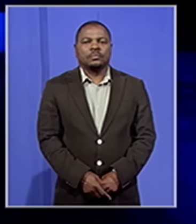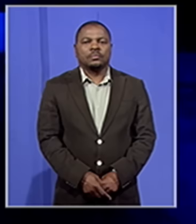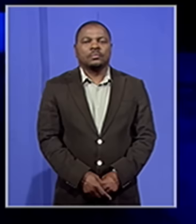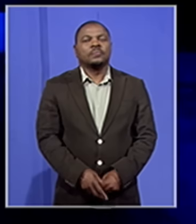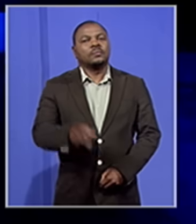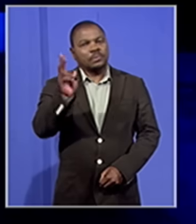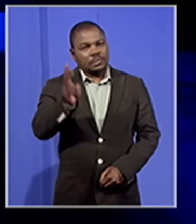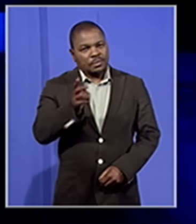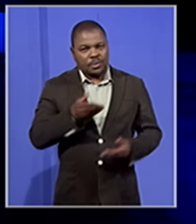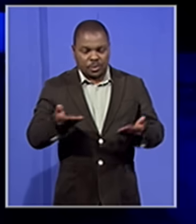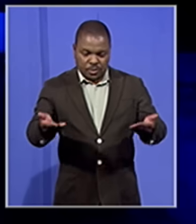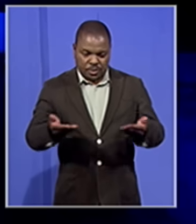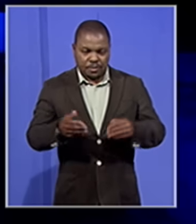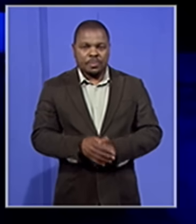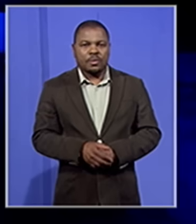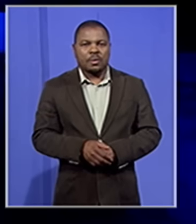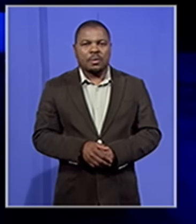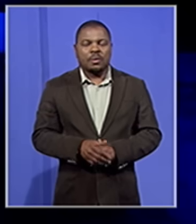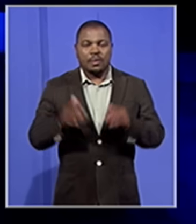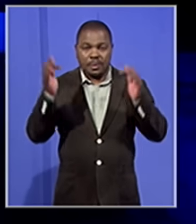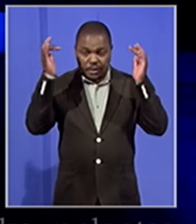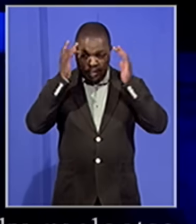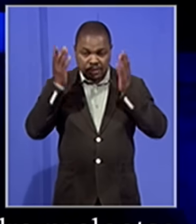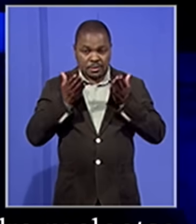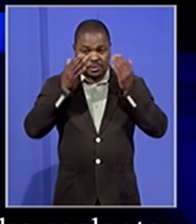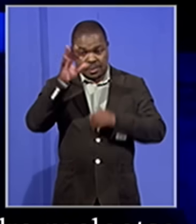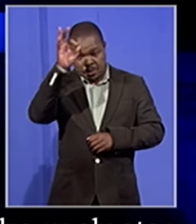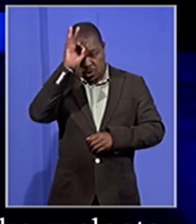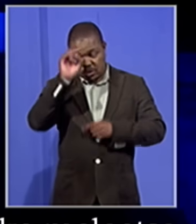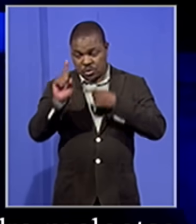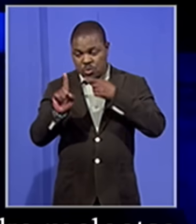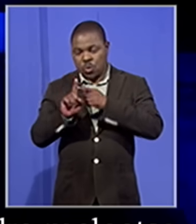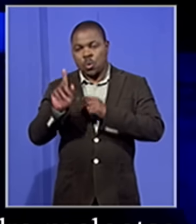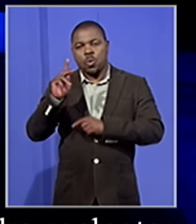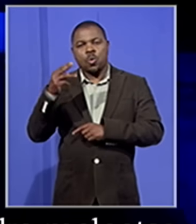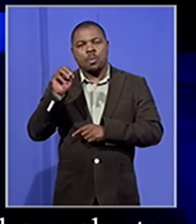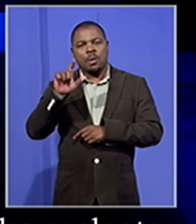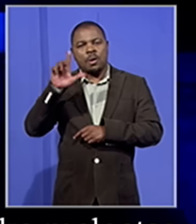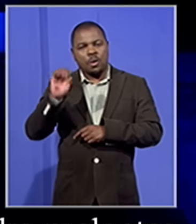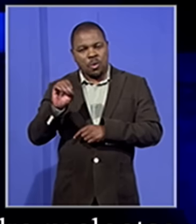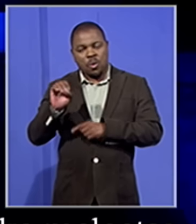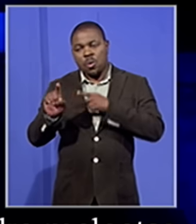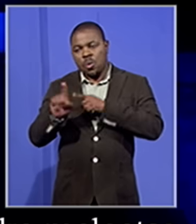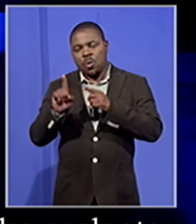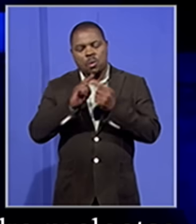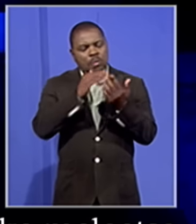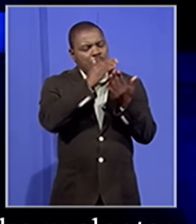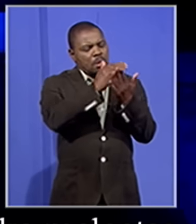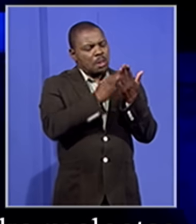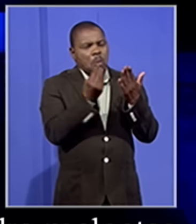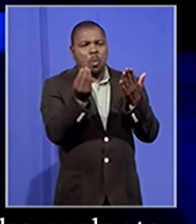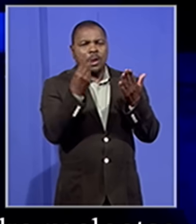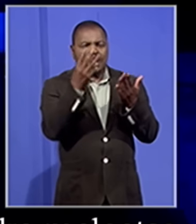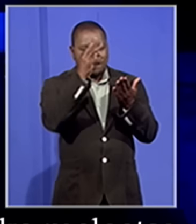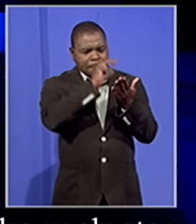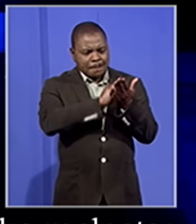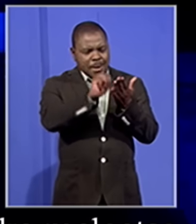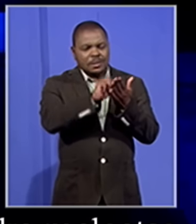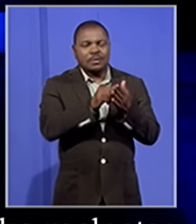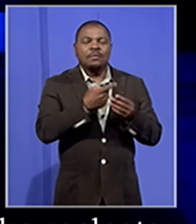Moirebola go amohela mohlanke moholo wa mautlwela mo Lieutenant General Dumisani Khumalo o hlaisitse le thathama la melaetsa eo e leng bopaki dipakeng tsa dihlooho